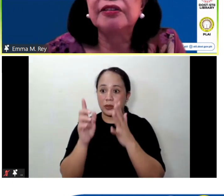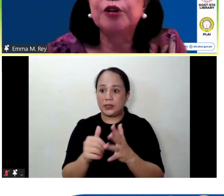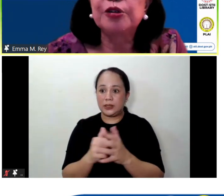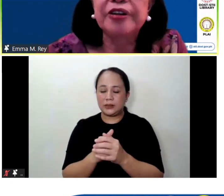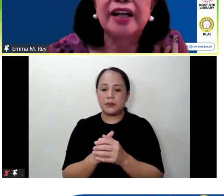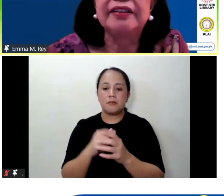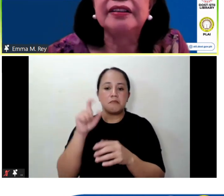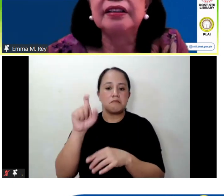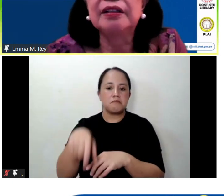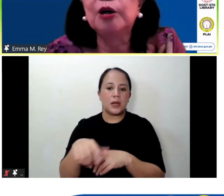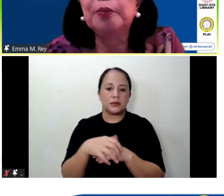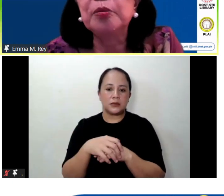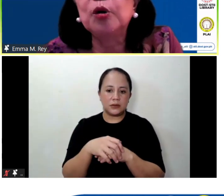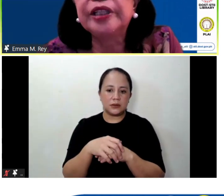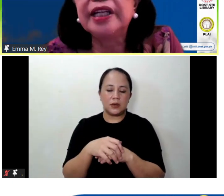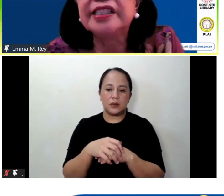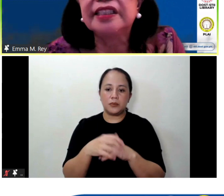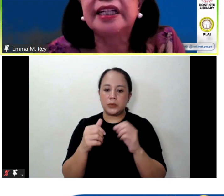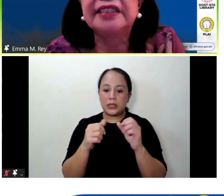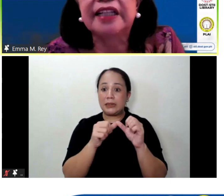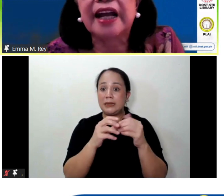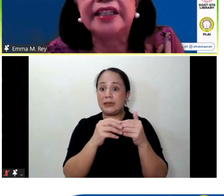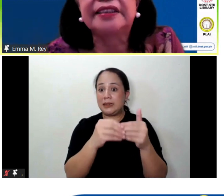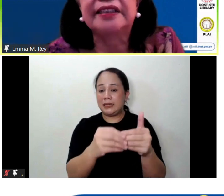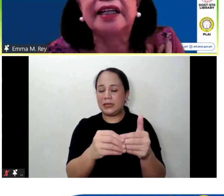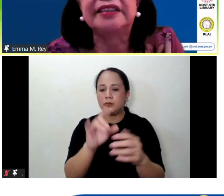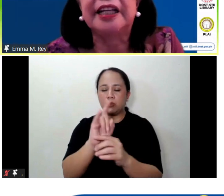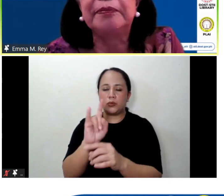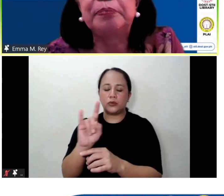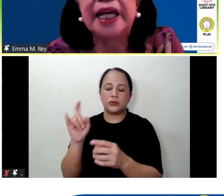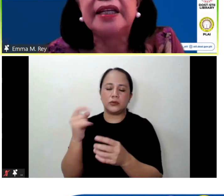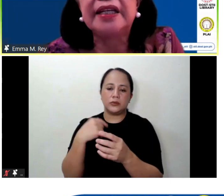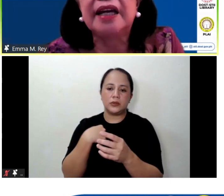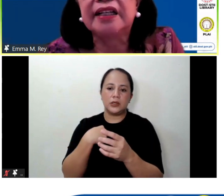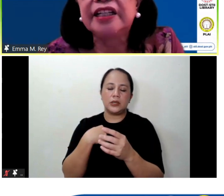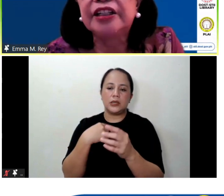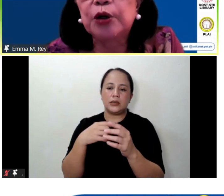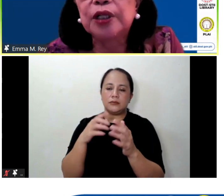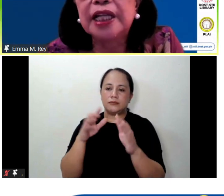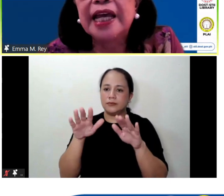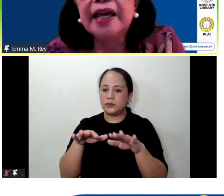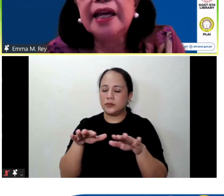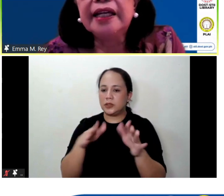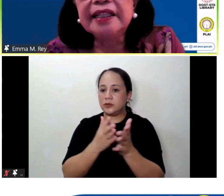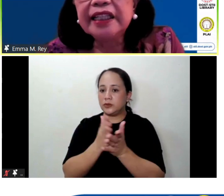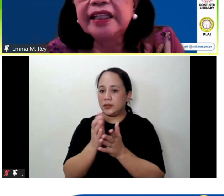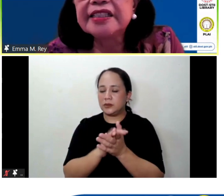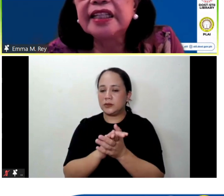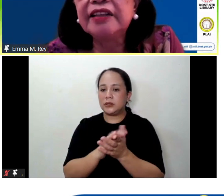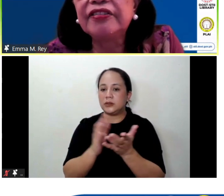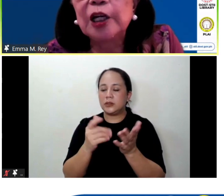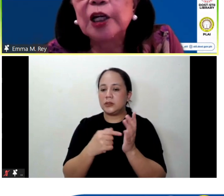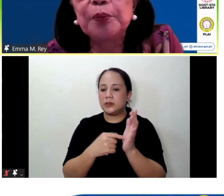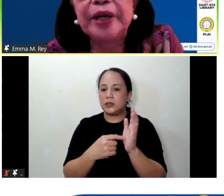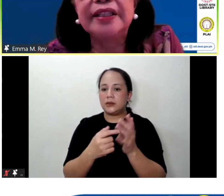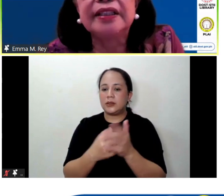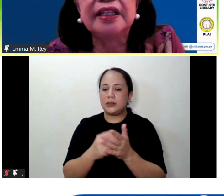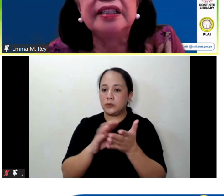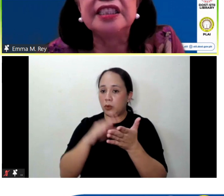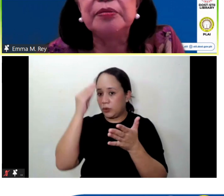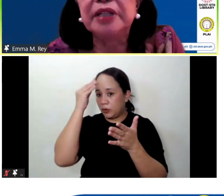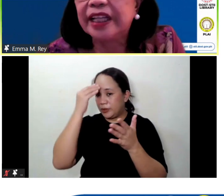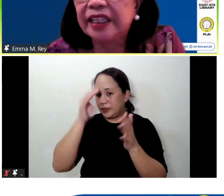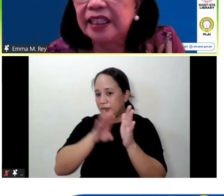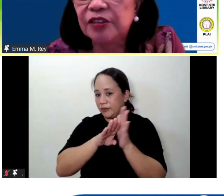at the forefront of promoting children's rights as they play a key role in literacy development